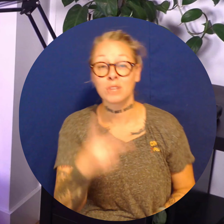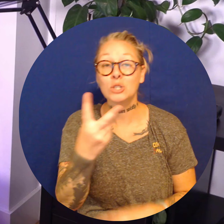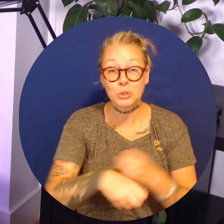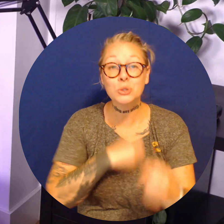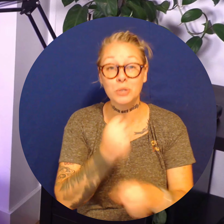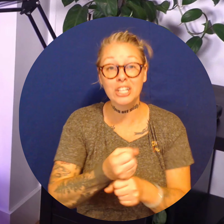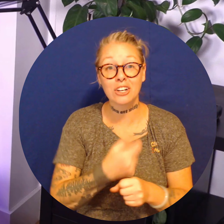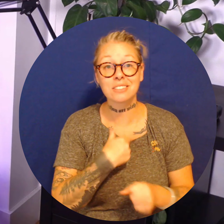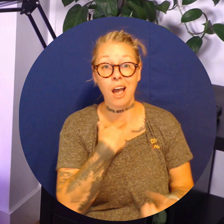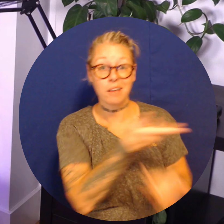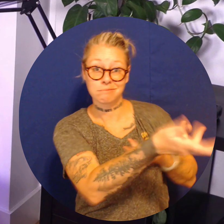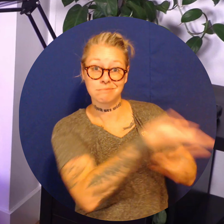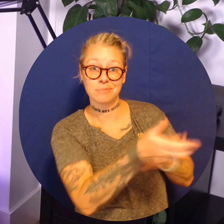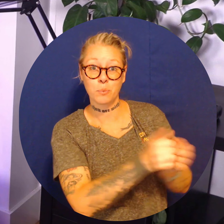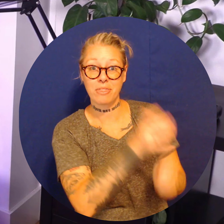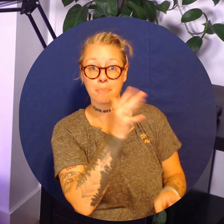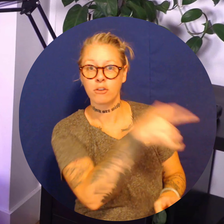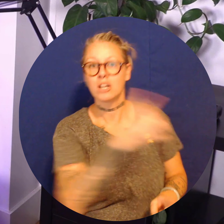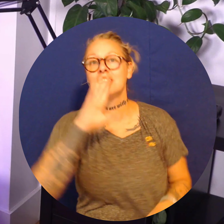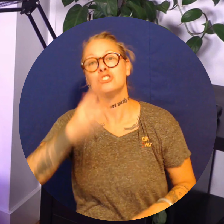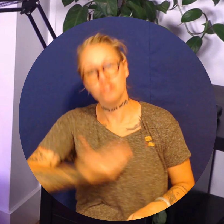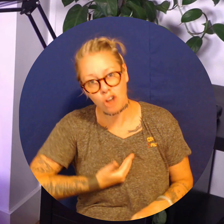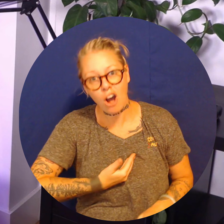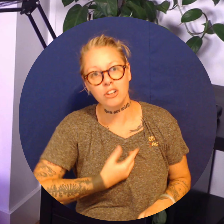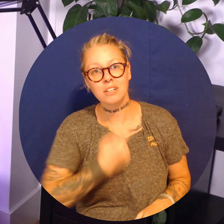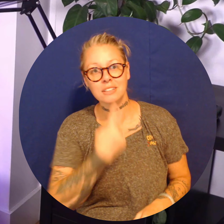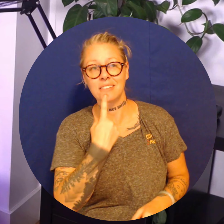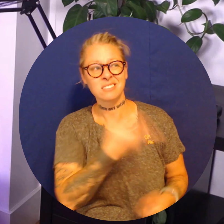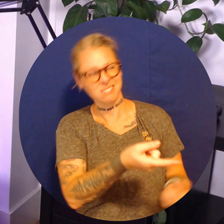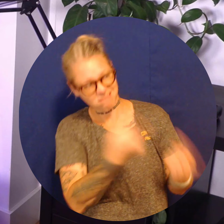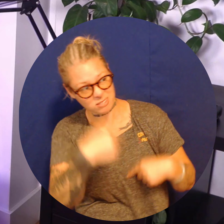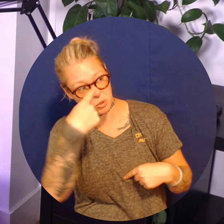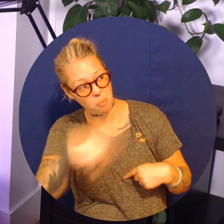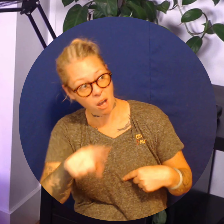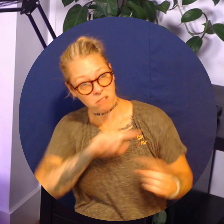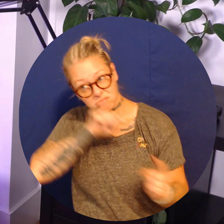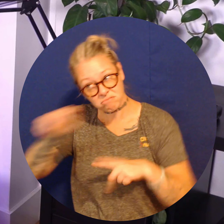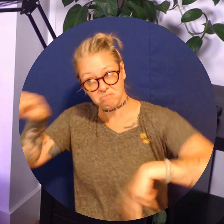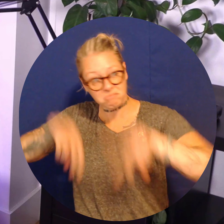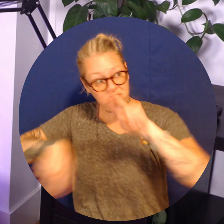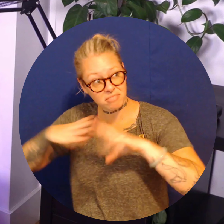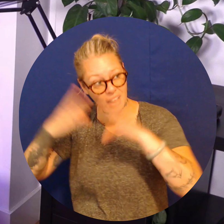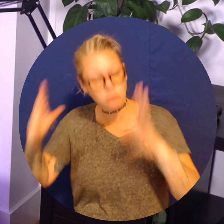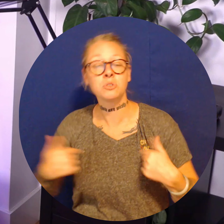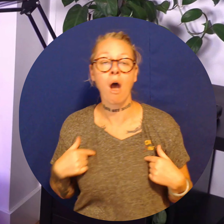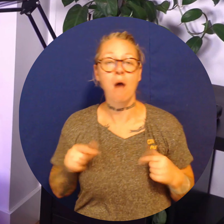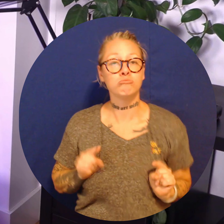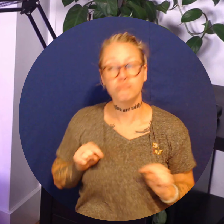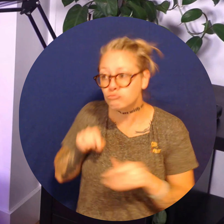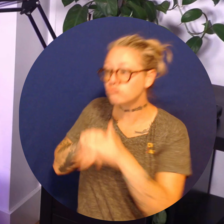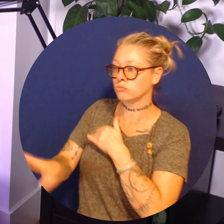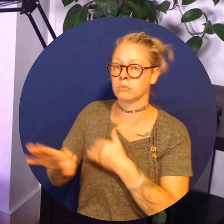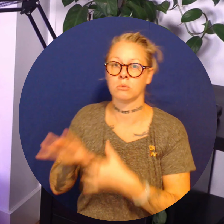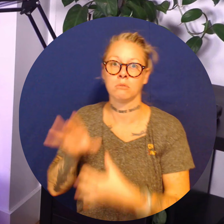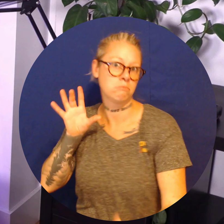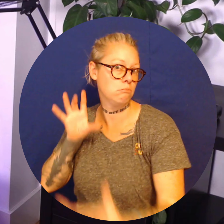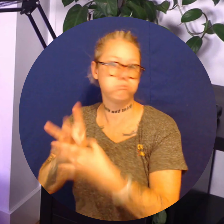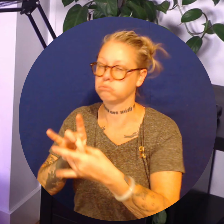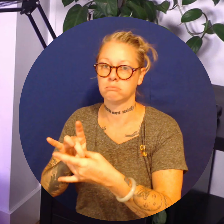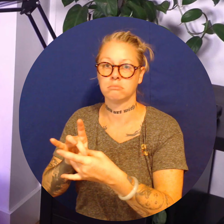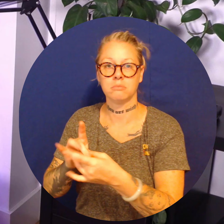so two years after i worked for the mom the daughter's like hey would you come for us in the house and i was like sure so i go to the house